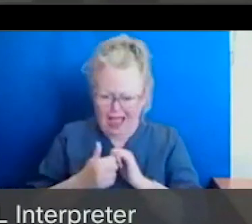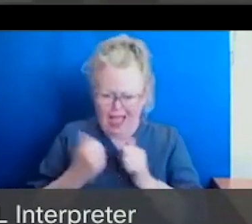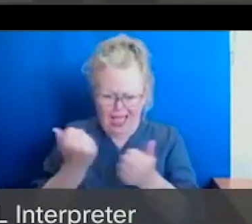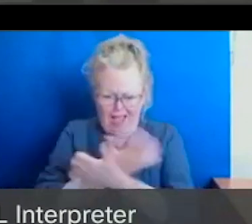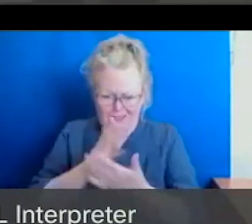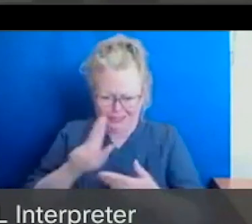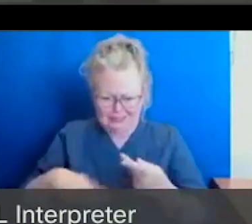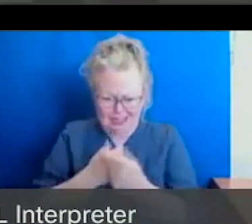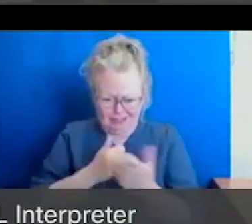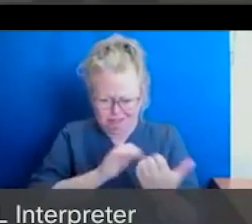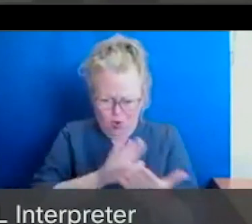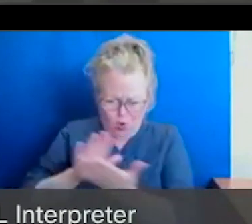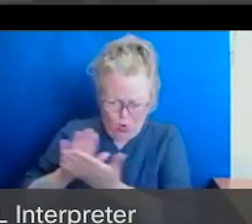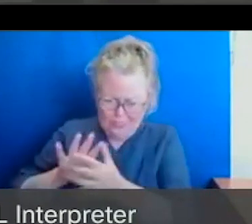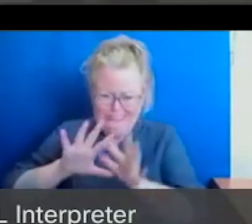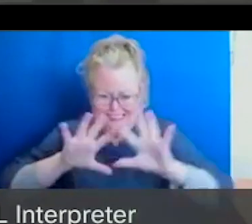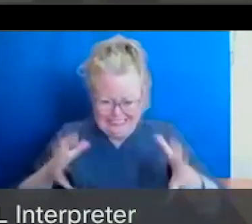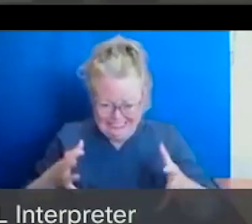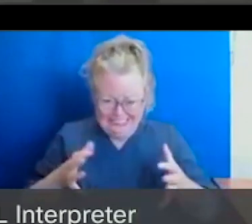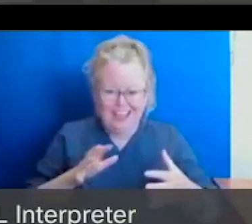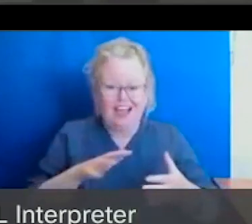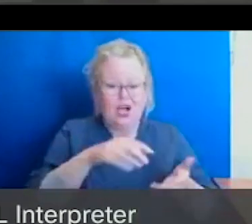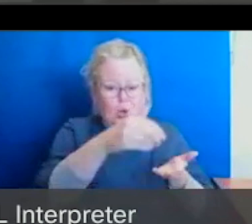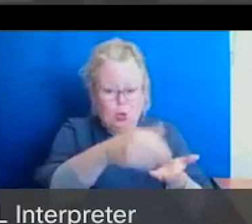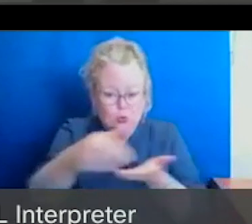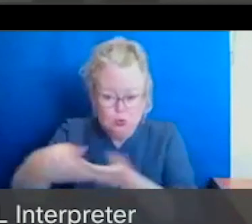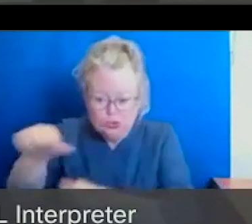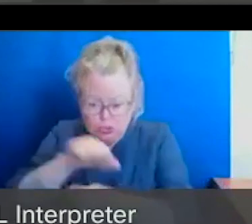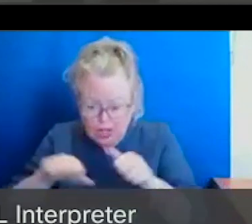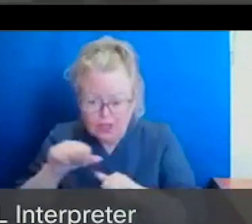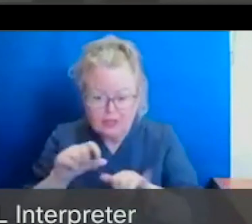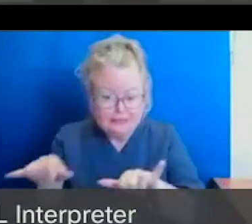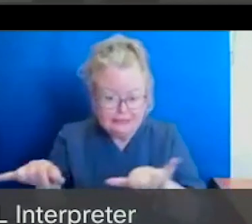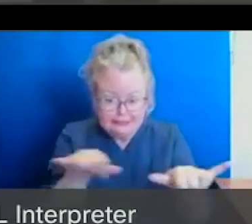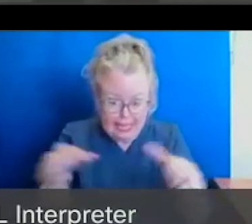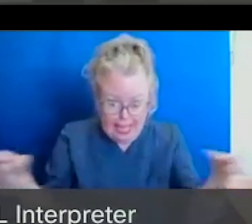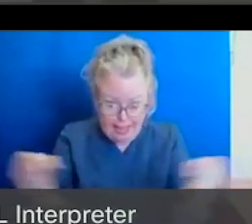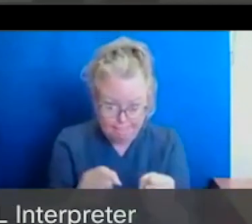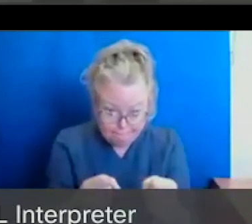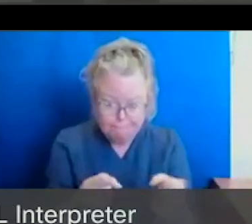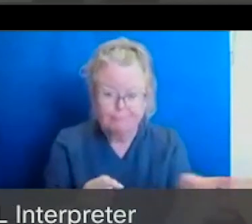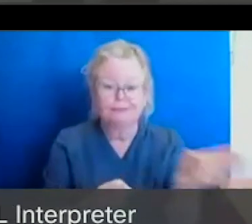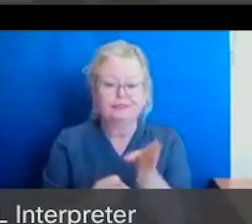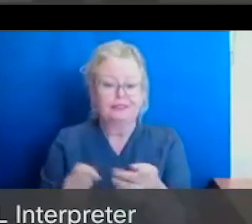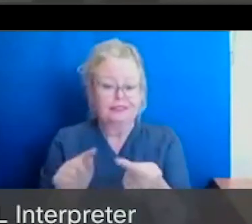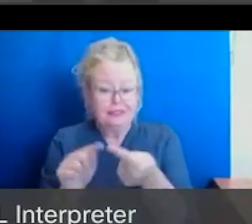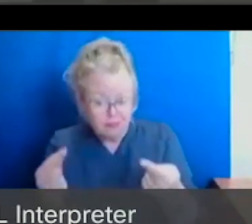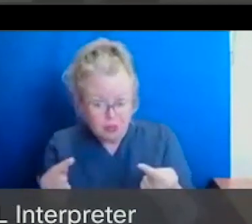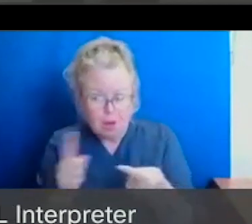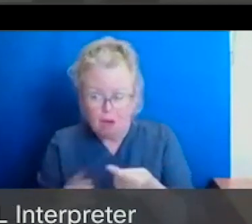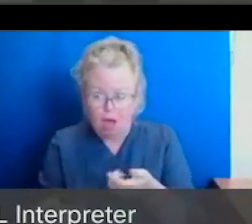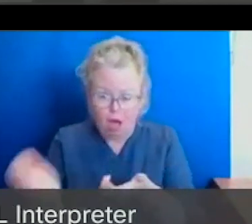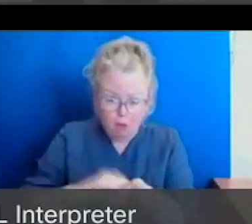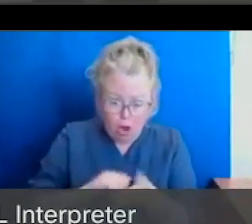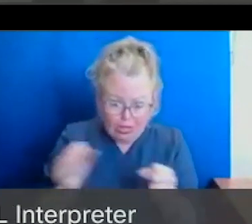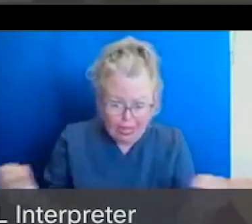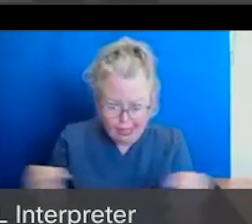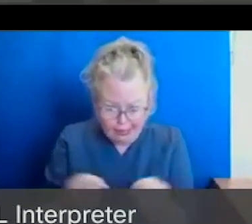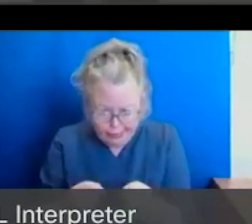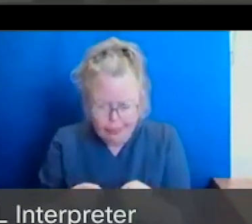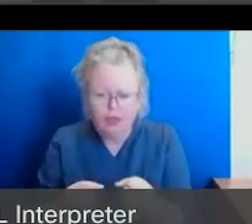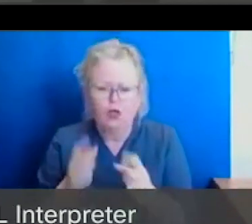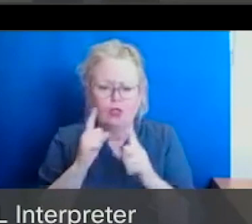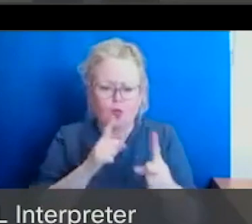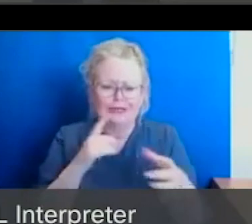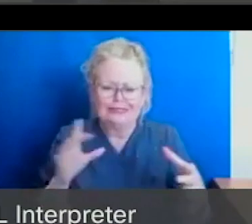across our fields, those who identify with our fields and those who are doing work closely related to education and learning